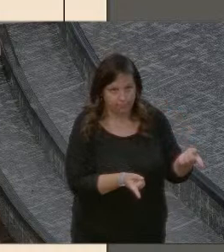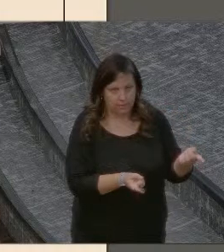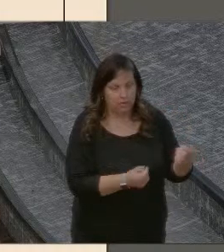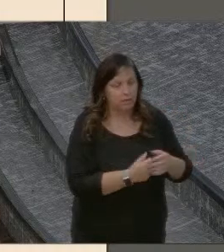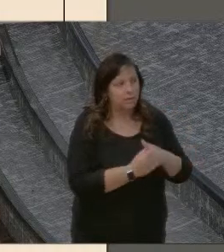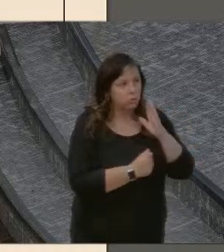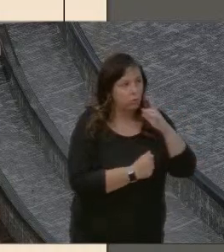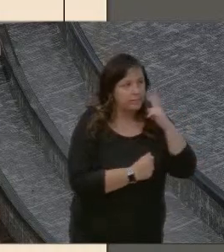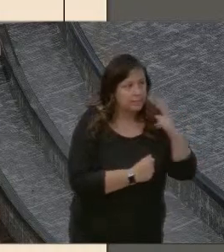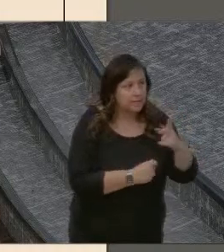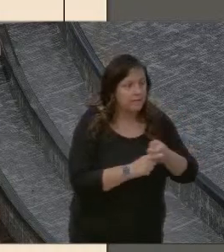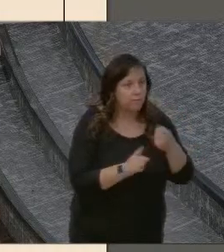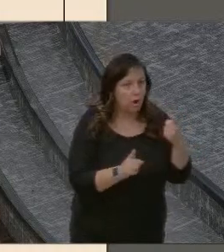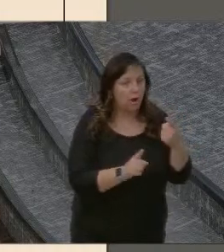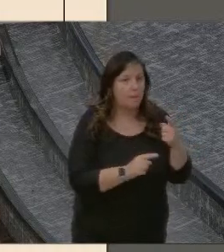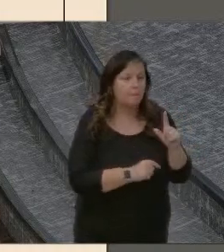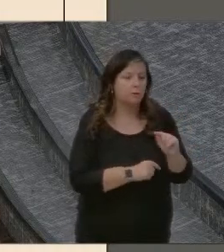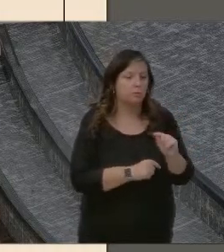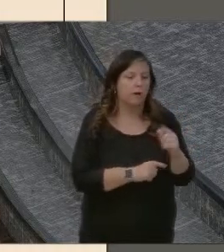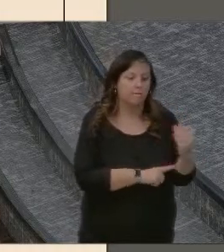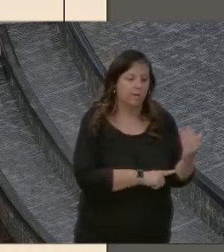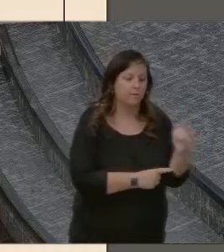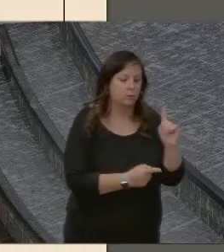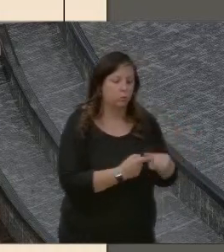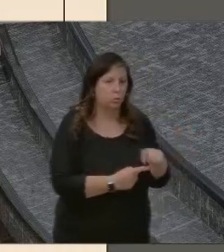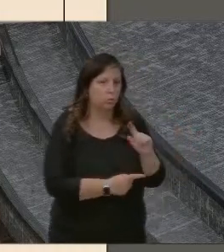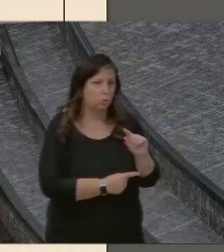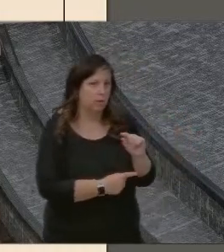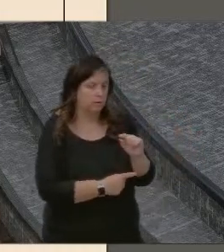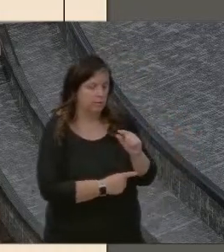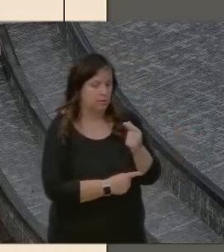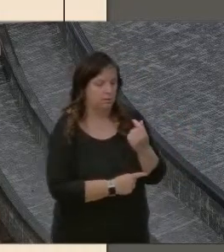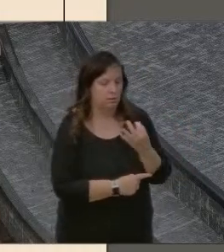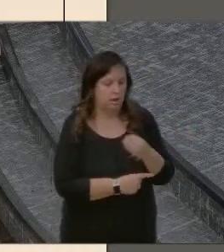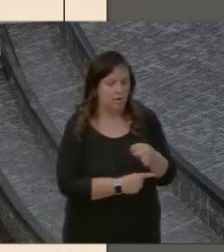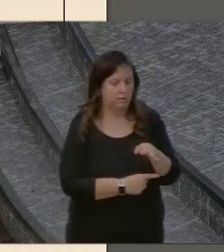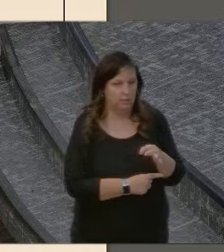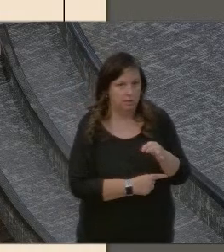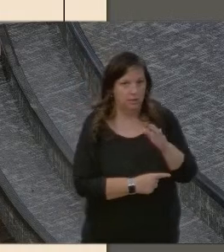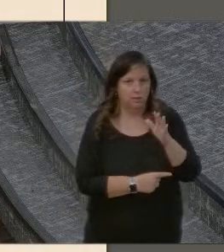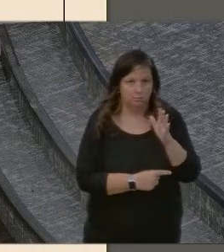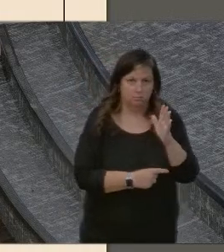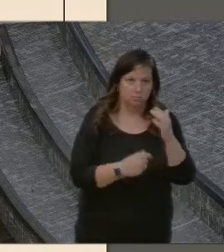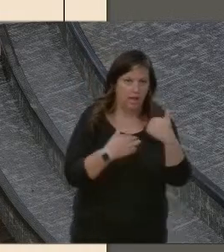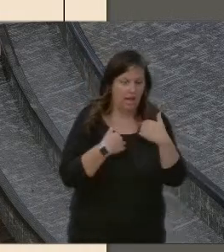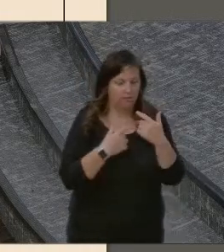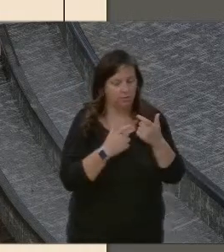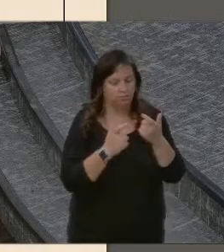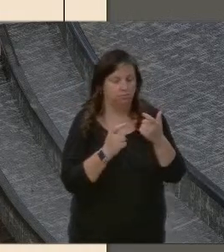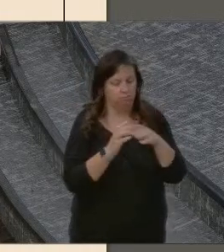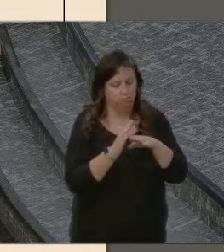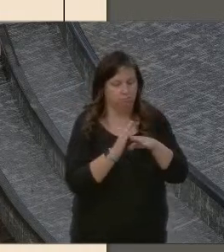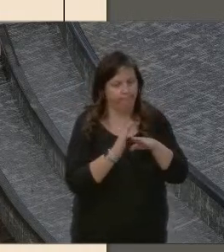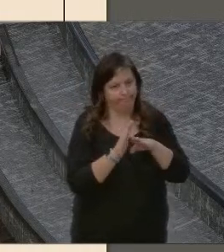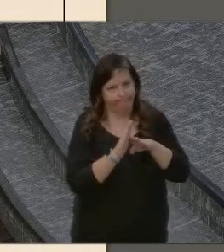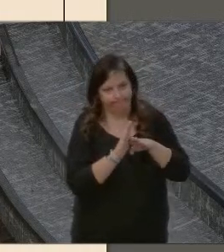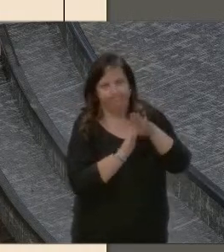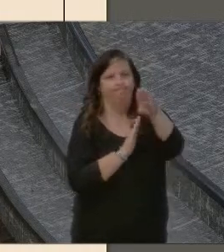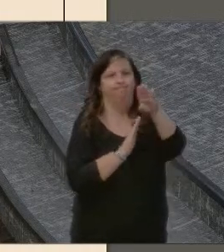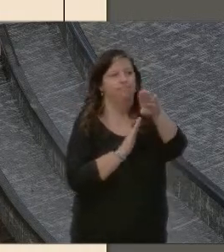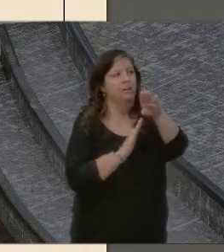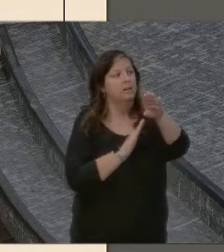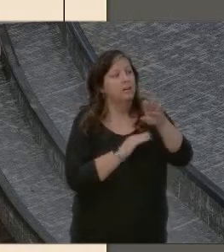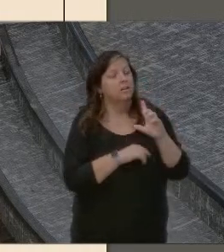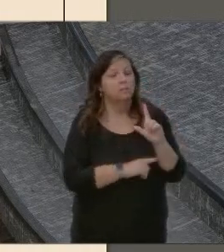from 2015 to 2019, there was a substantial increase. And then we peaked